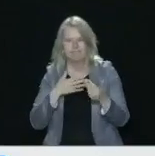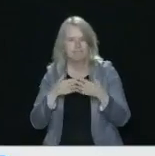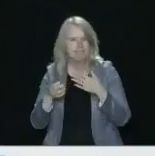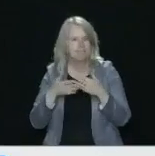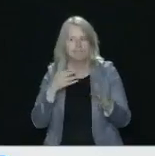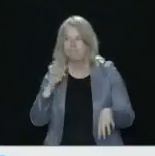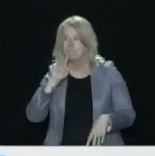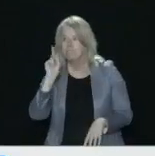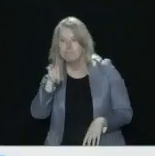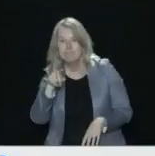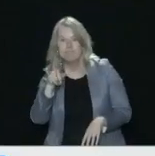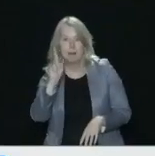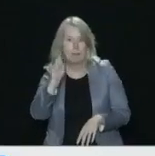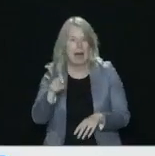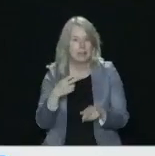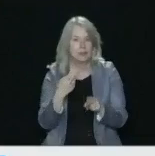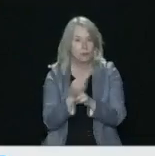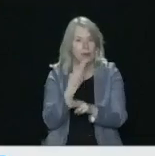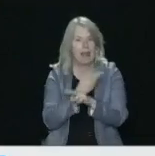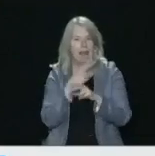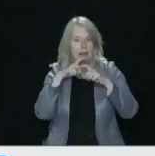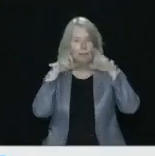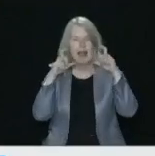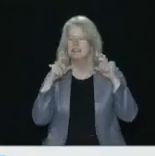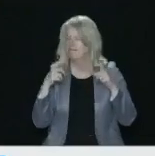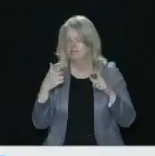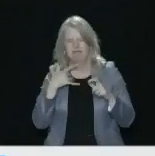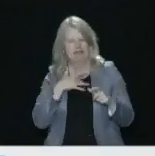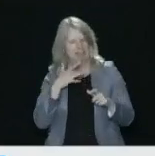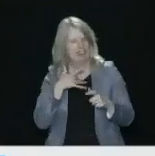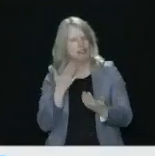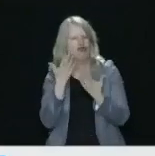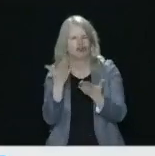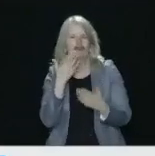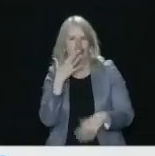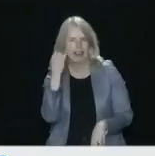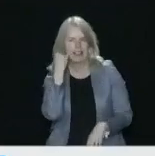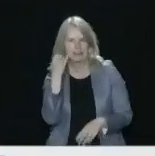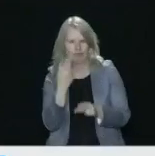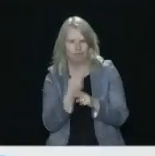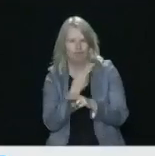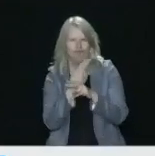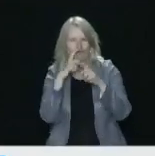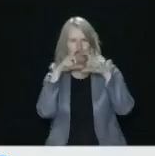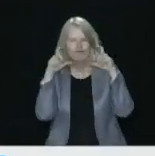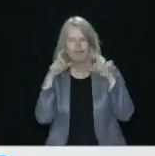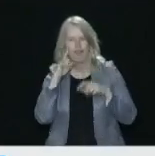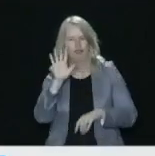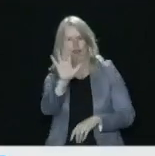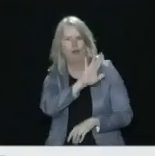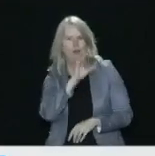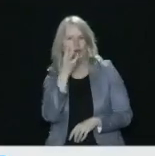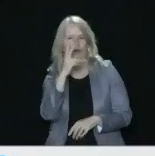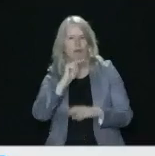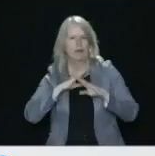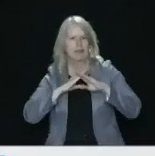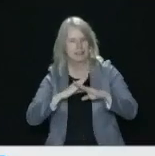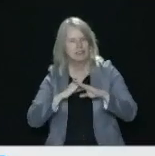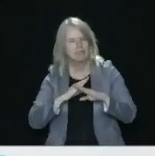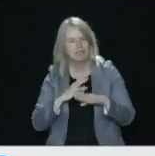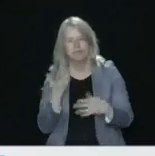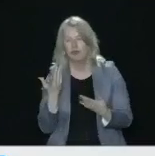so I think within the construct of, say, a transport corridor or a